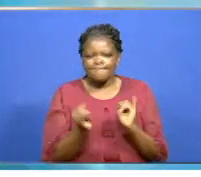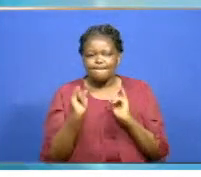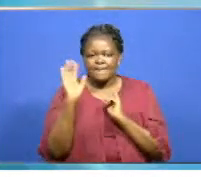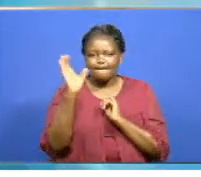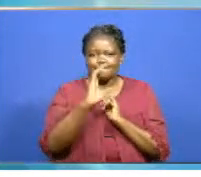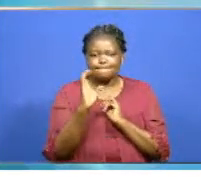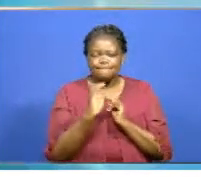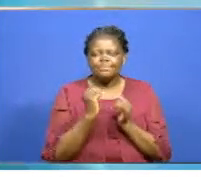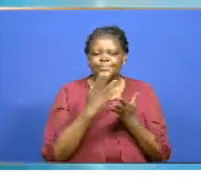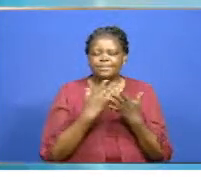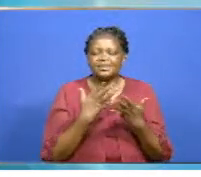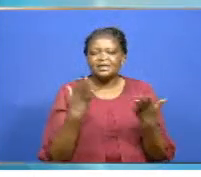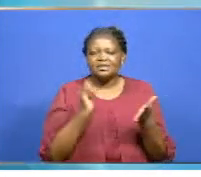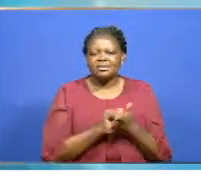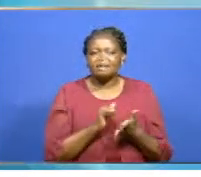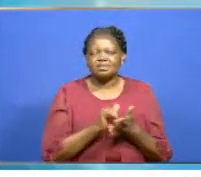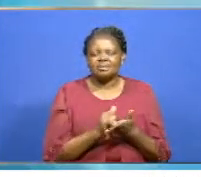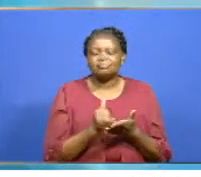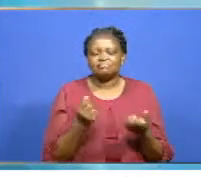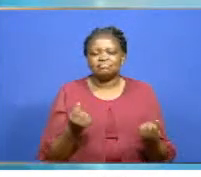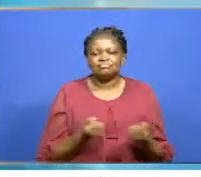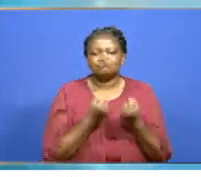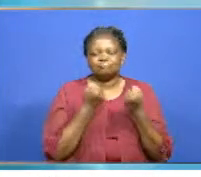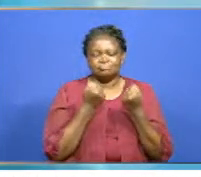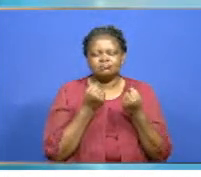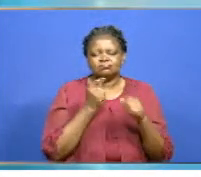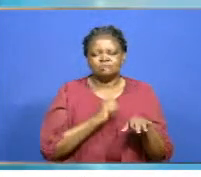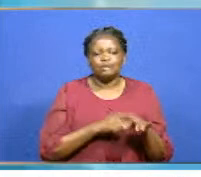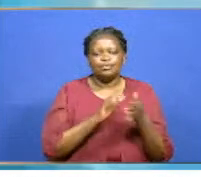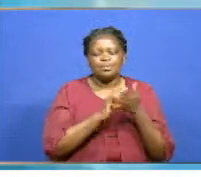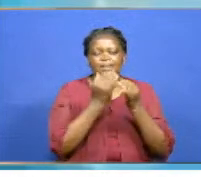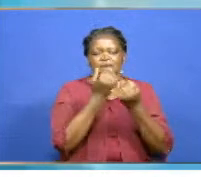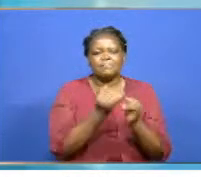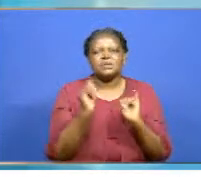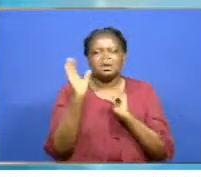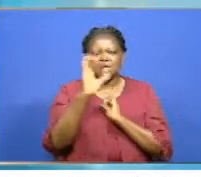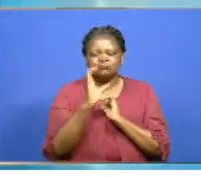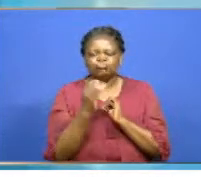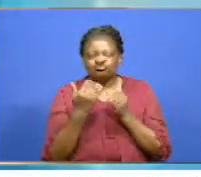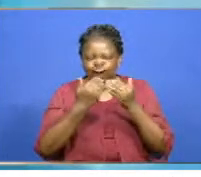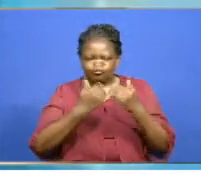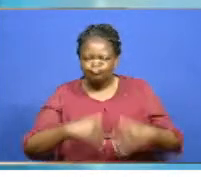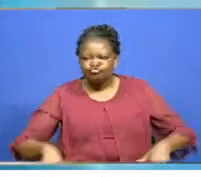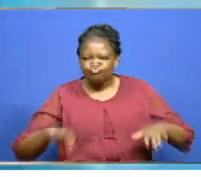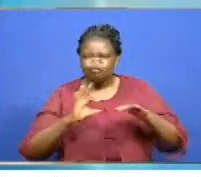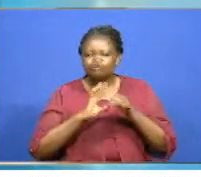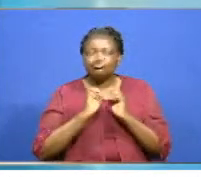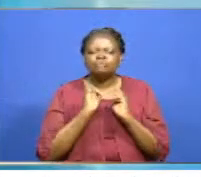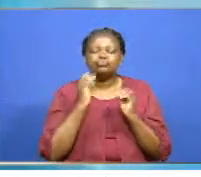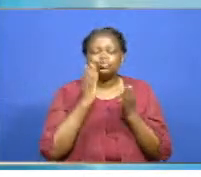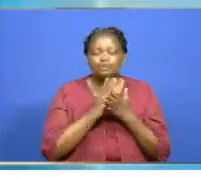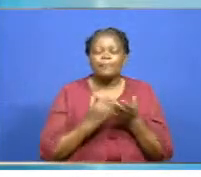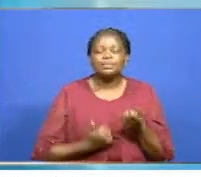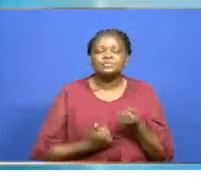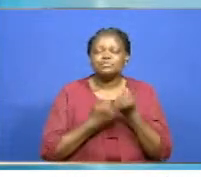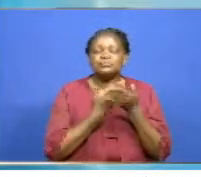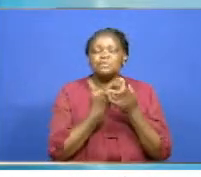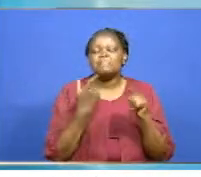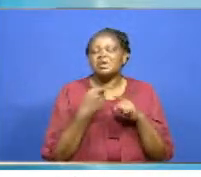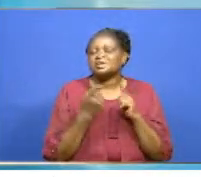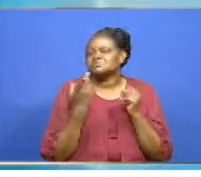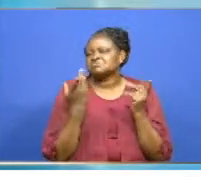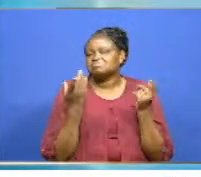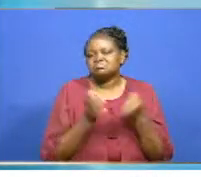There are some things that come with being an independent candidate, you know, neutrality, you're not attached, although people are behind you, so